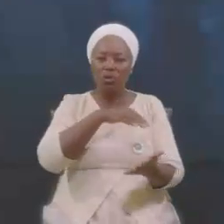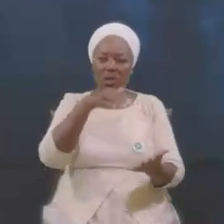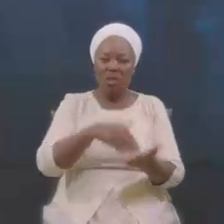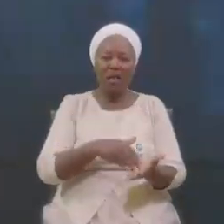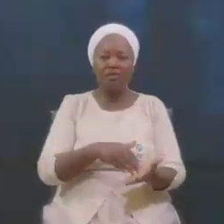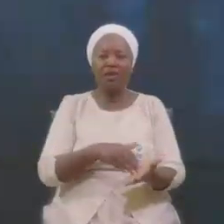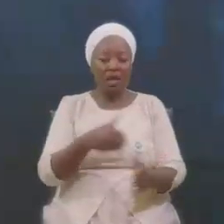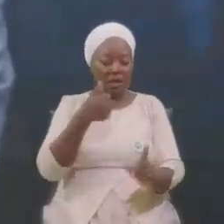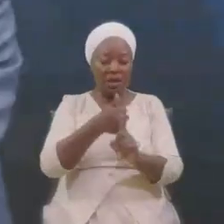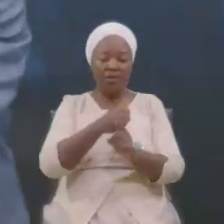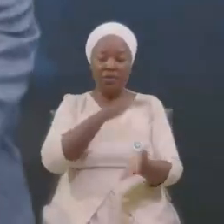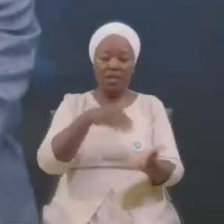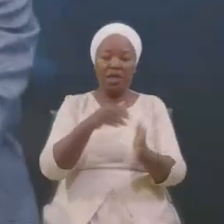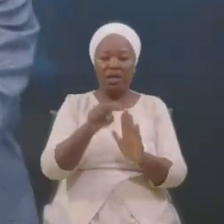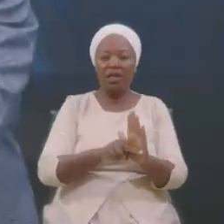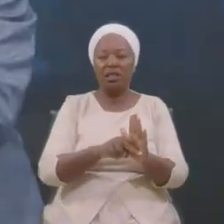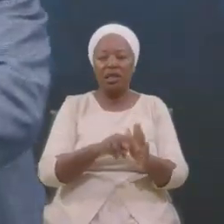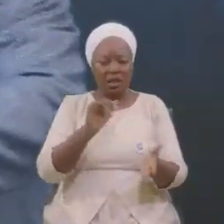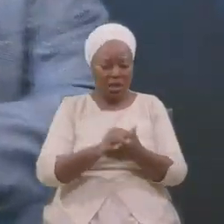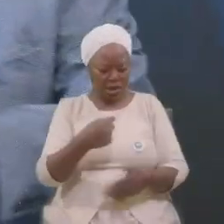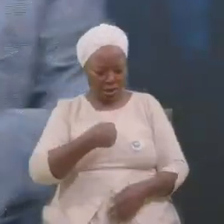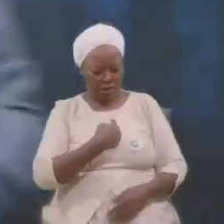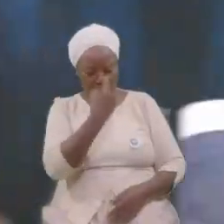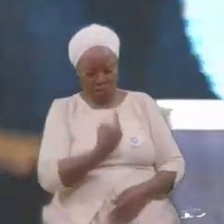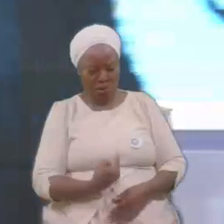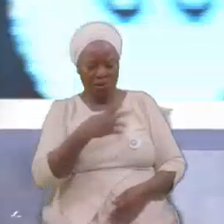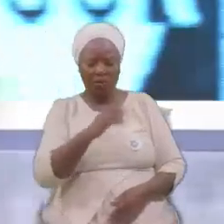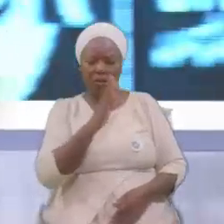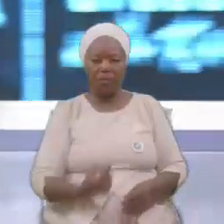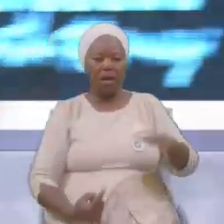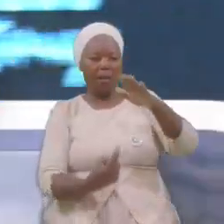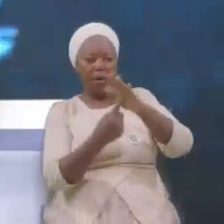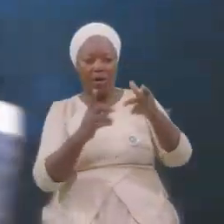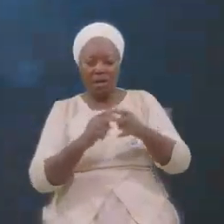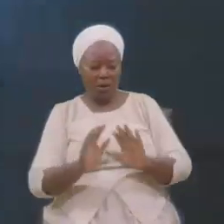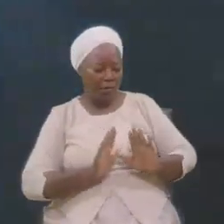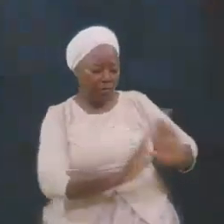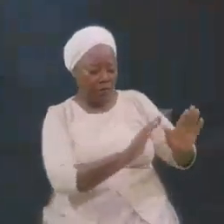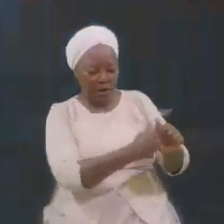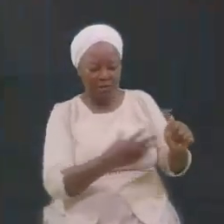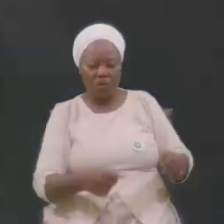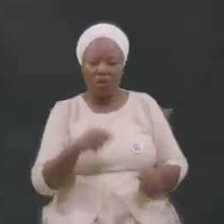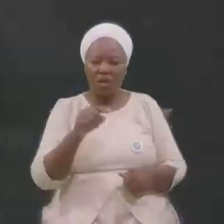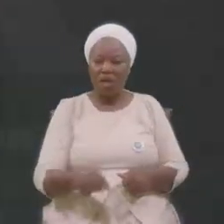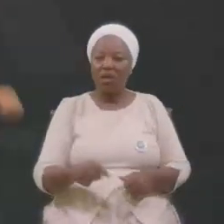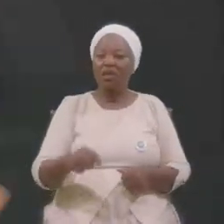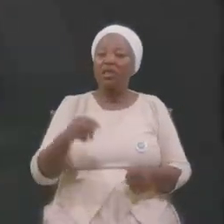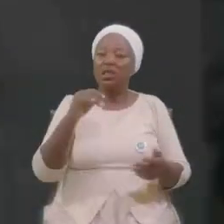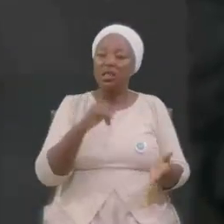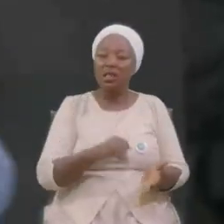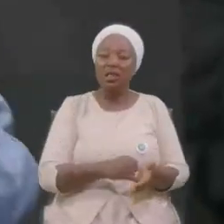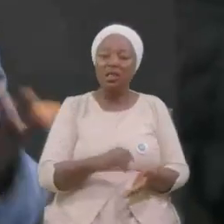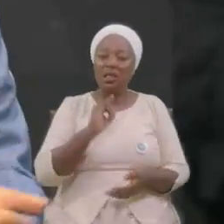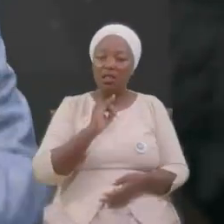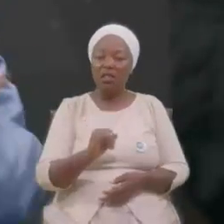self-centeredness that, you know, I want to be above, I want to push everybody down. If I still